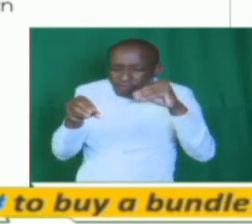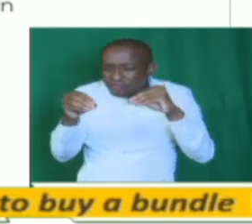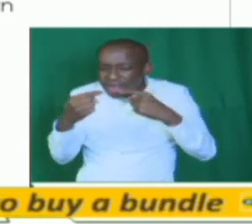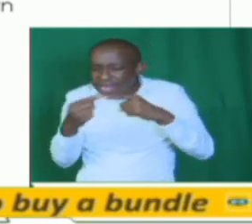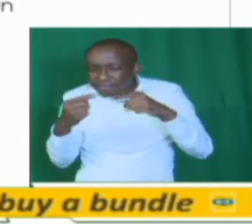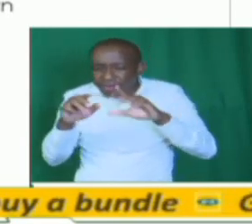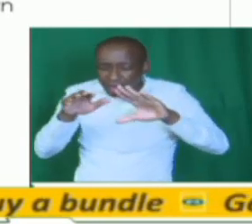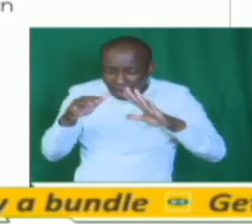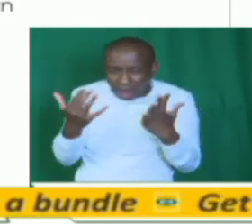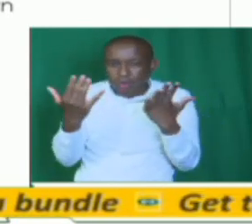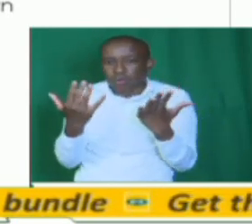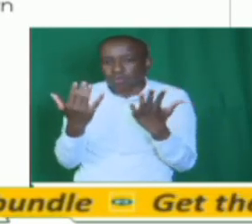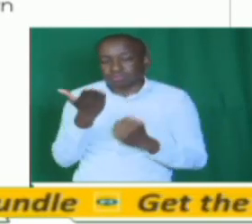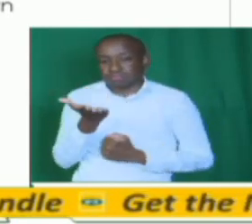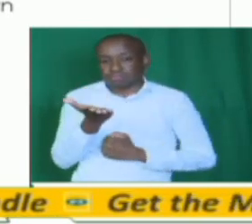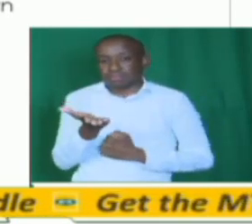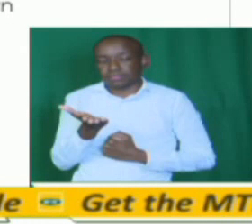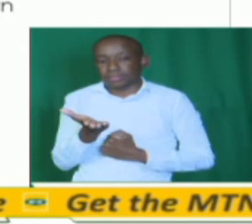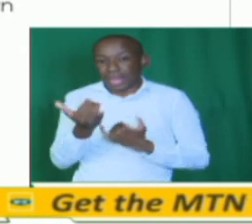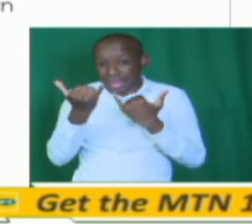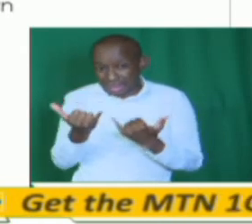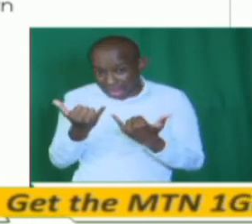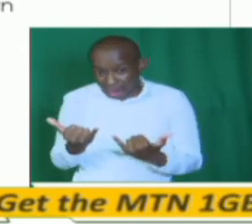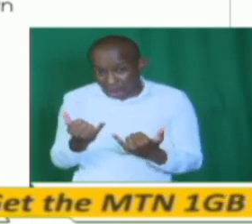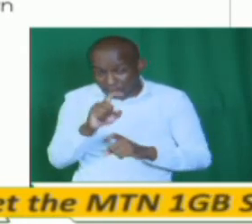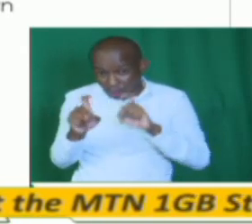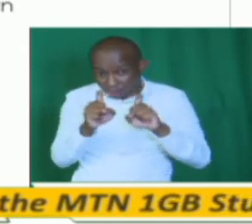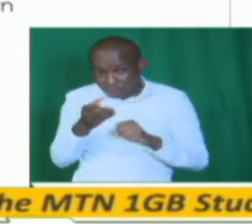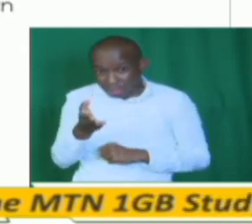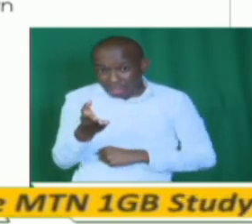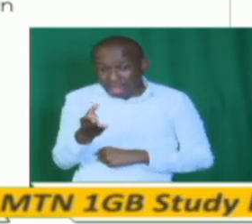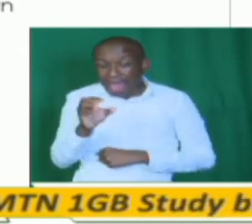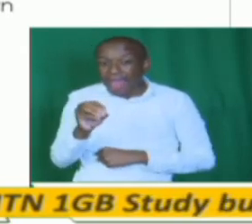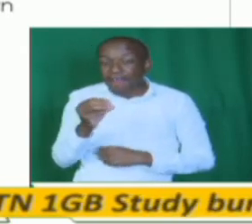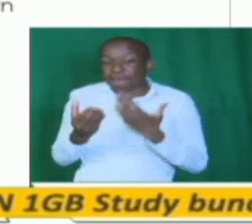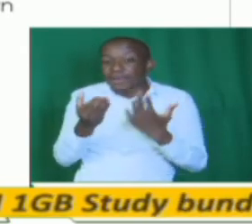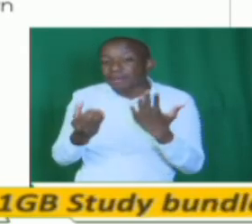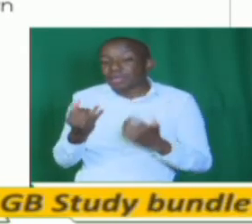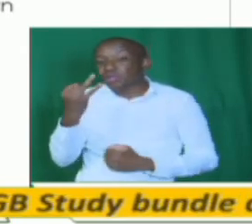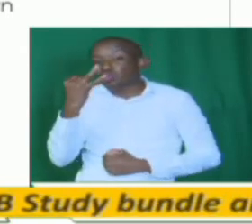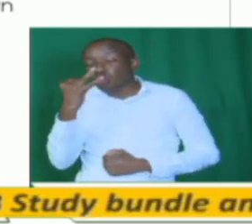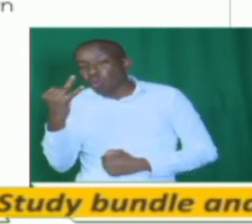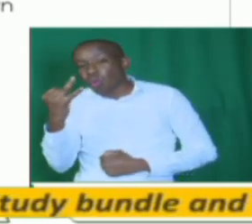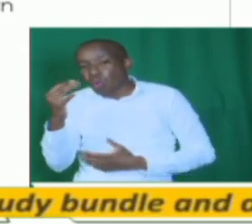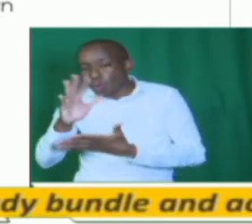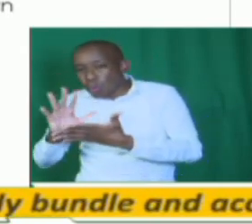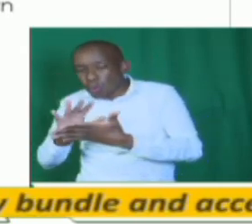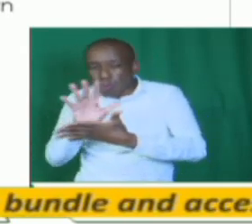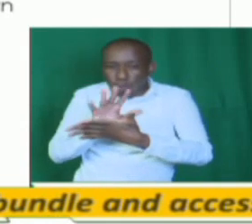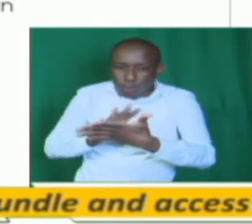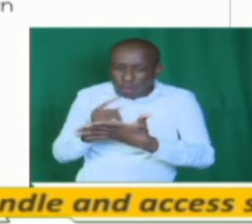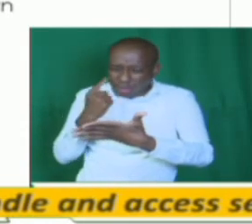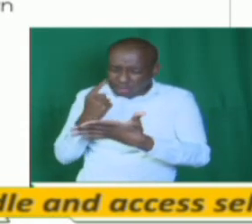might be. Okay, so now with this one, you are given 2 entities and you are expected to mark